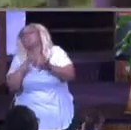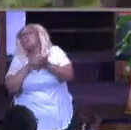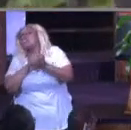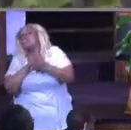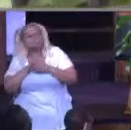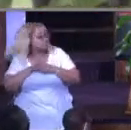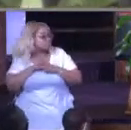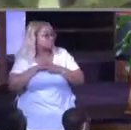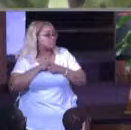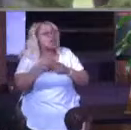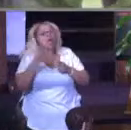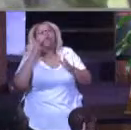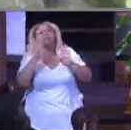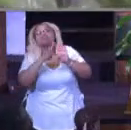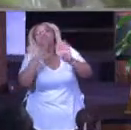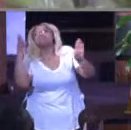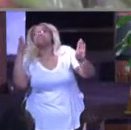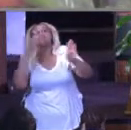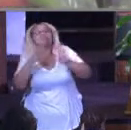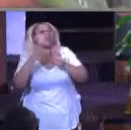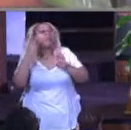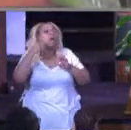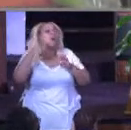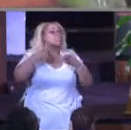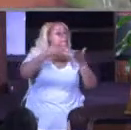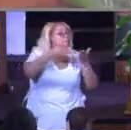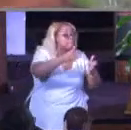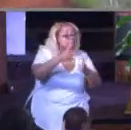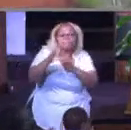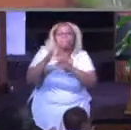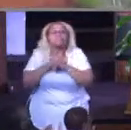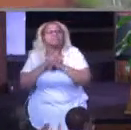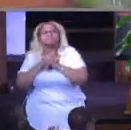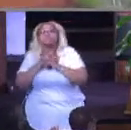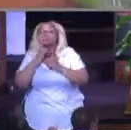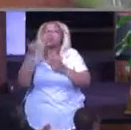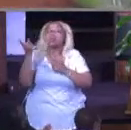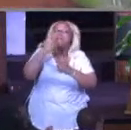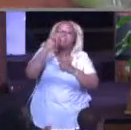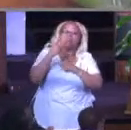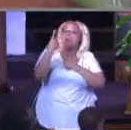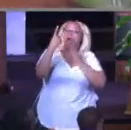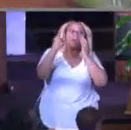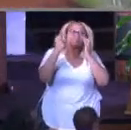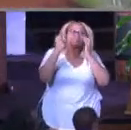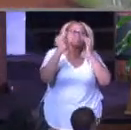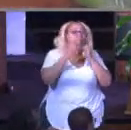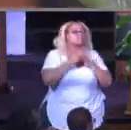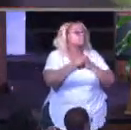doctrine. Watch the doors I open. Watch the ways I make. Don't ask for one.